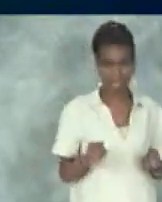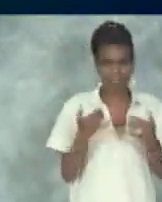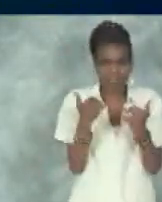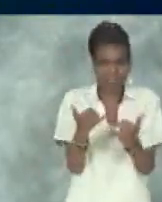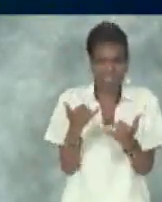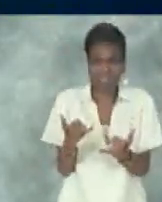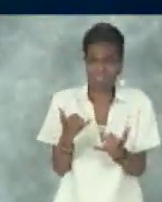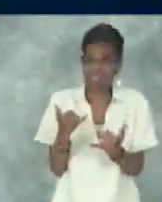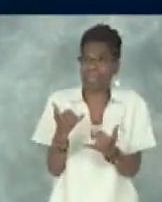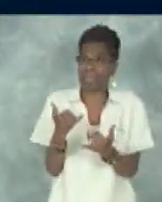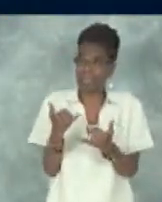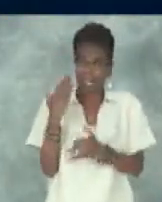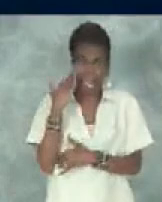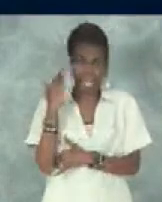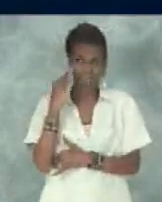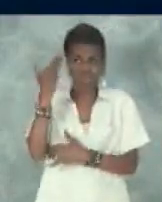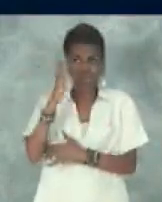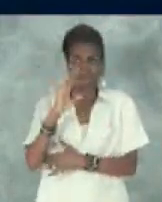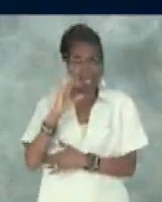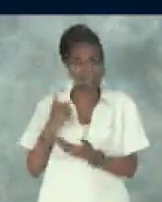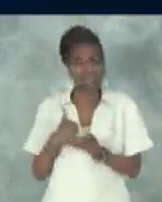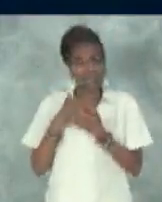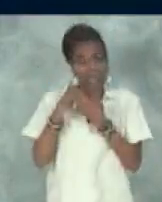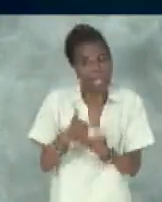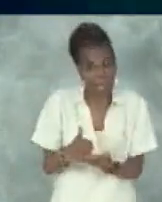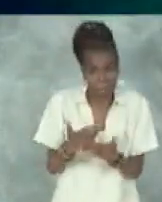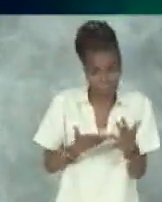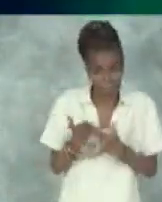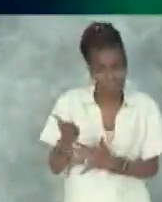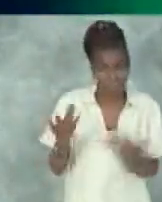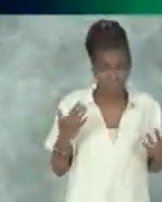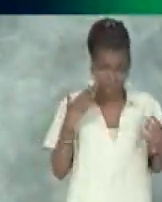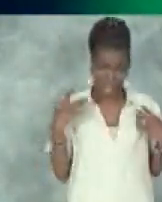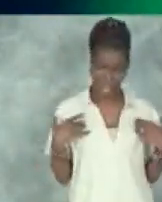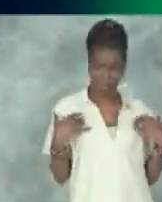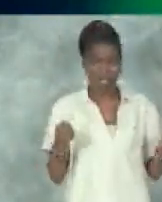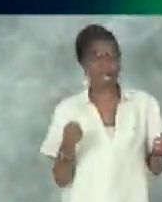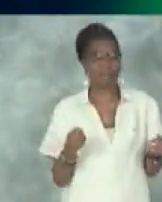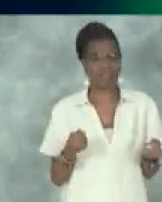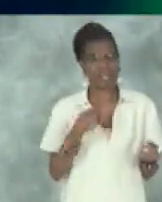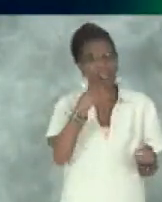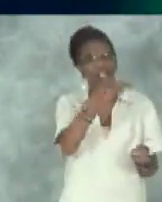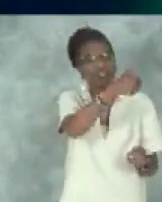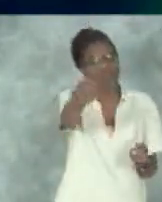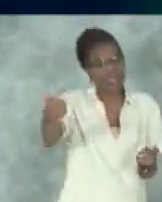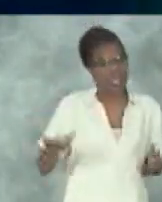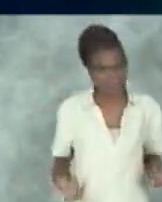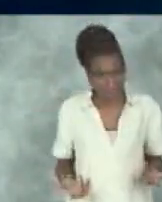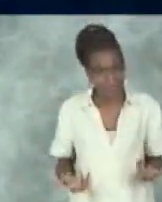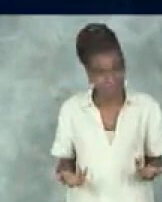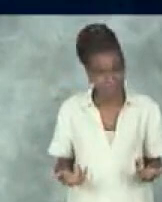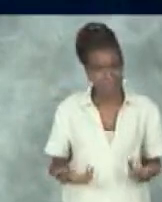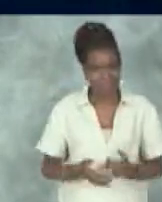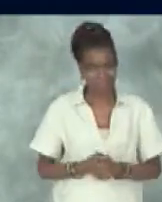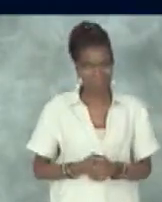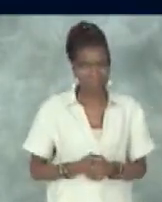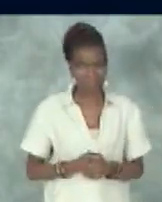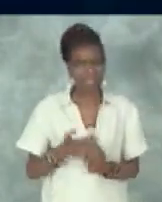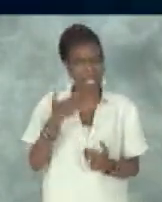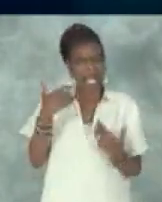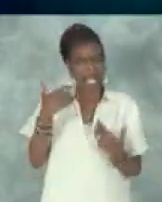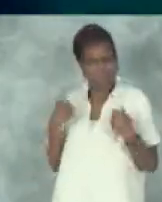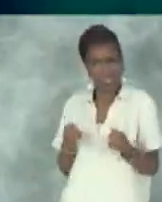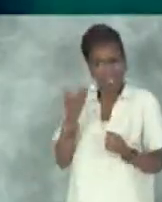cannot handle. You need to tell yourself, I am confident. I'm confident that God has not left me. I